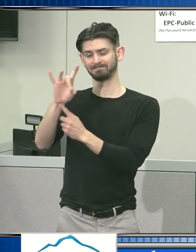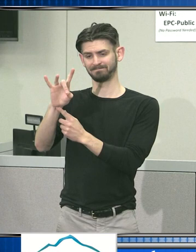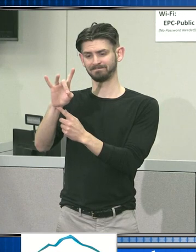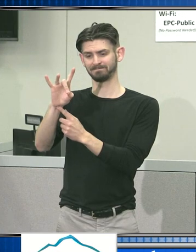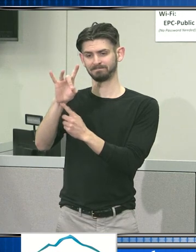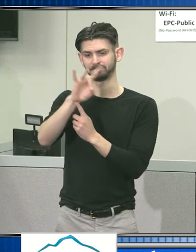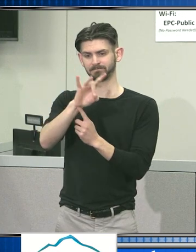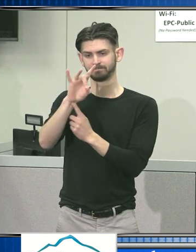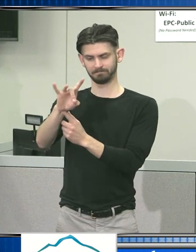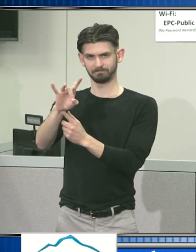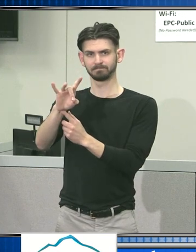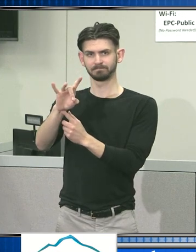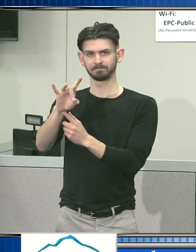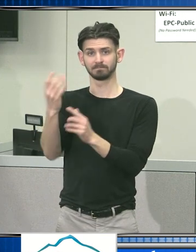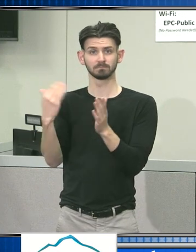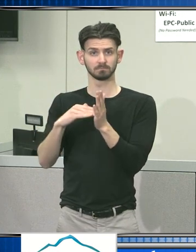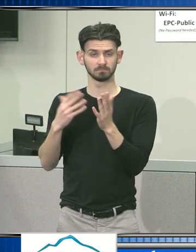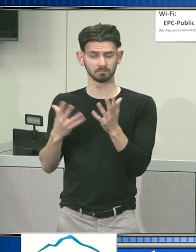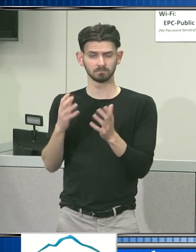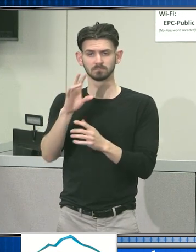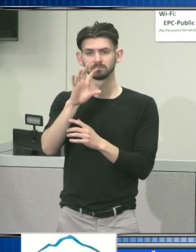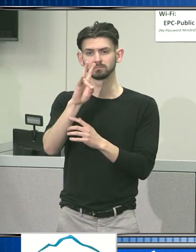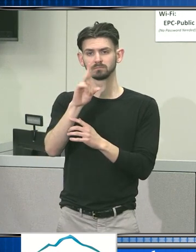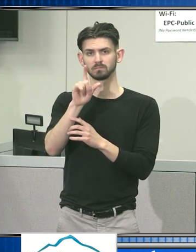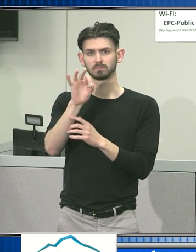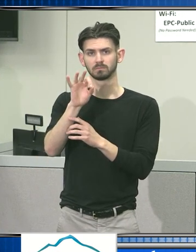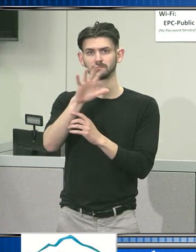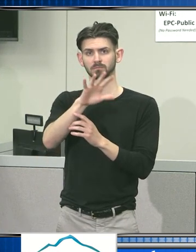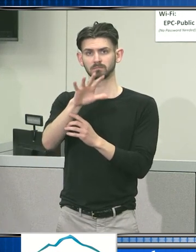719-575-8888. Again, that's